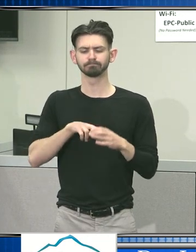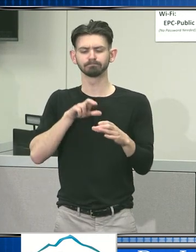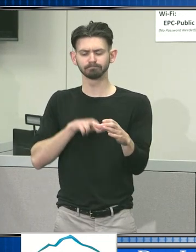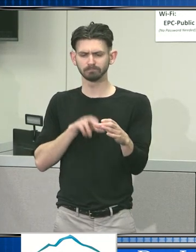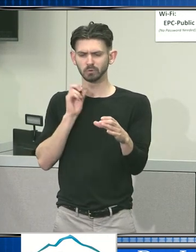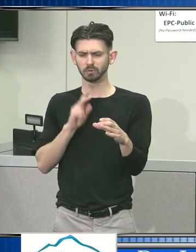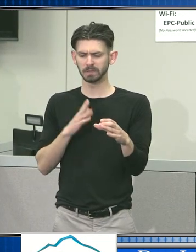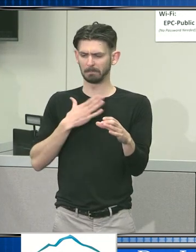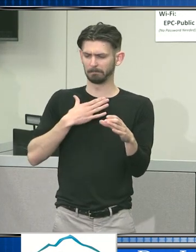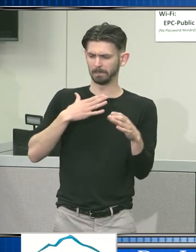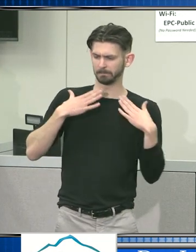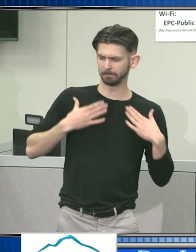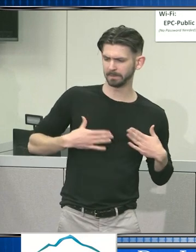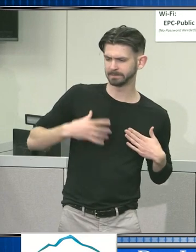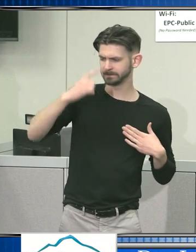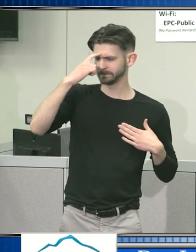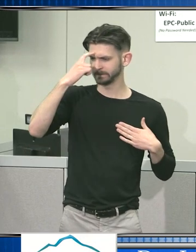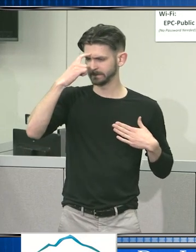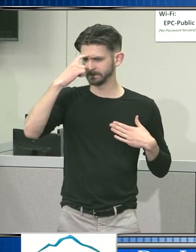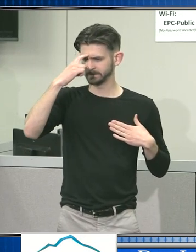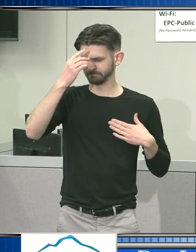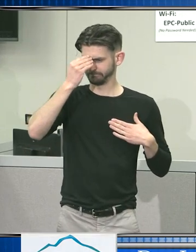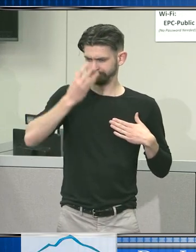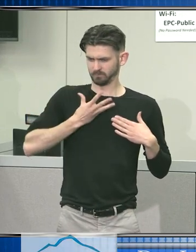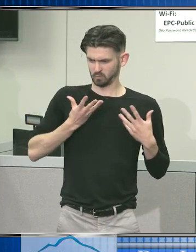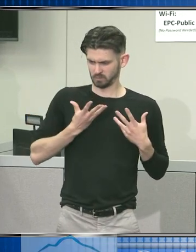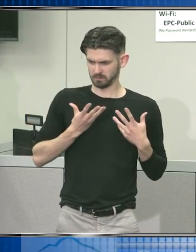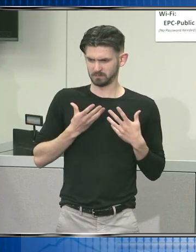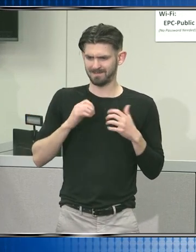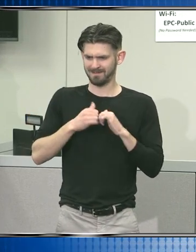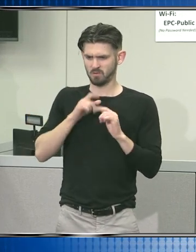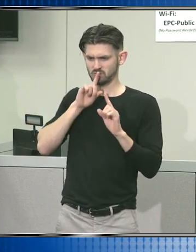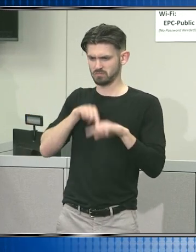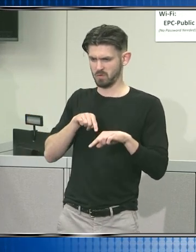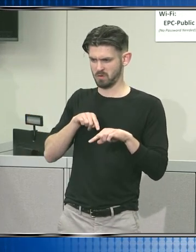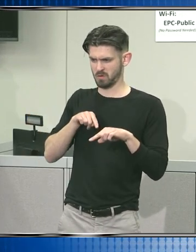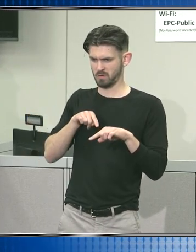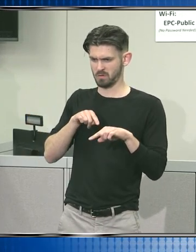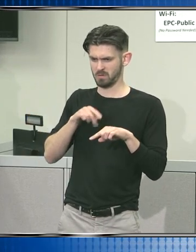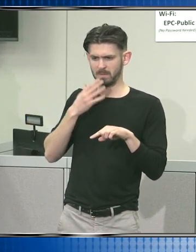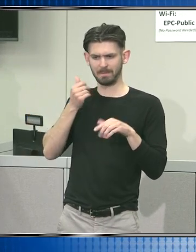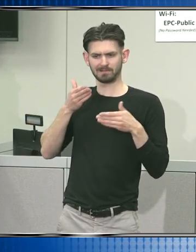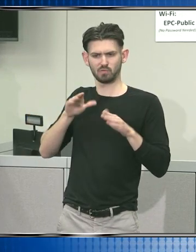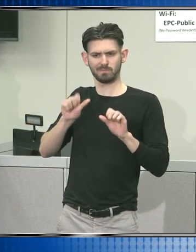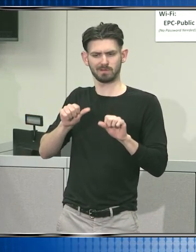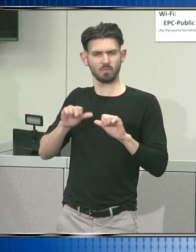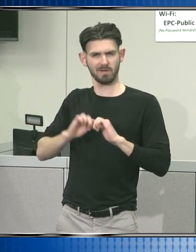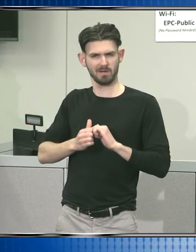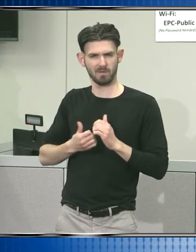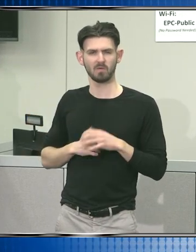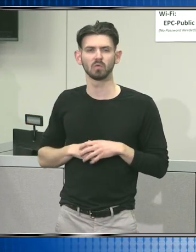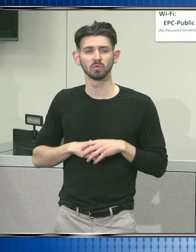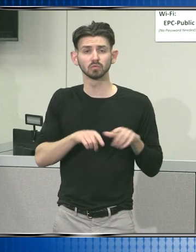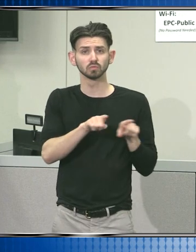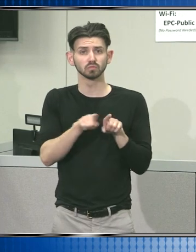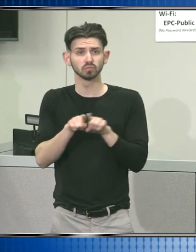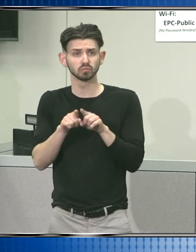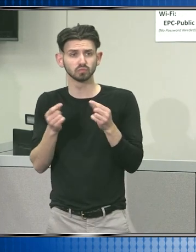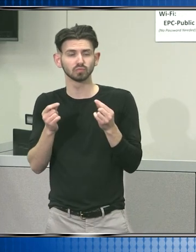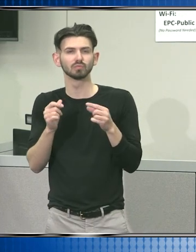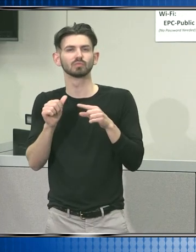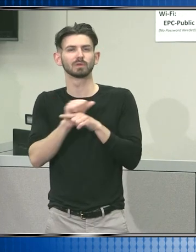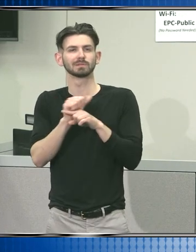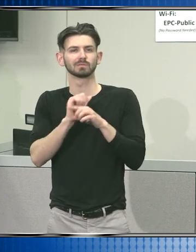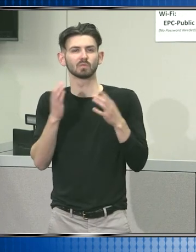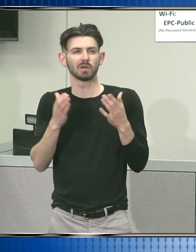is my body or my mind telling me? And how can I respond to that in the best way possible? I'd also encourage you to practice